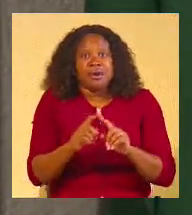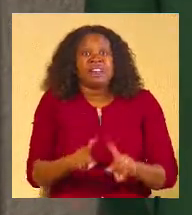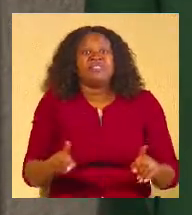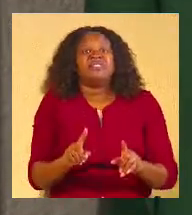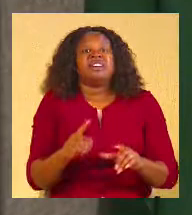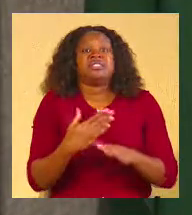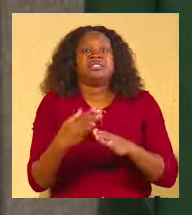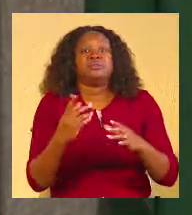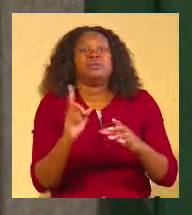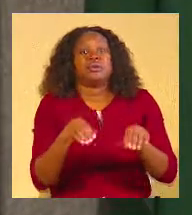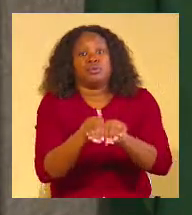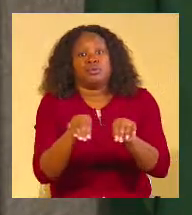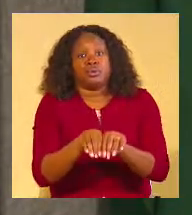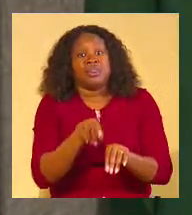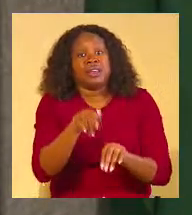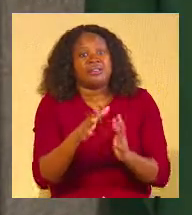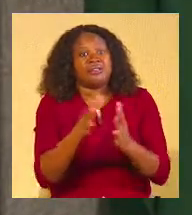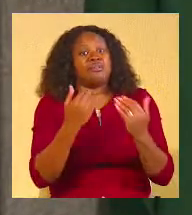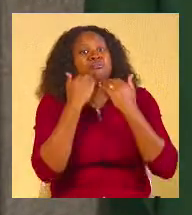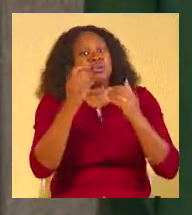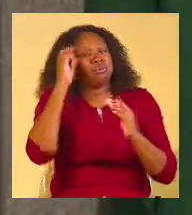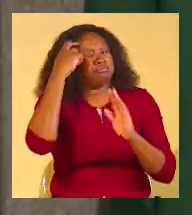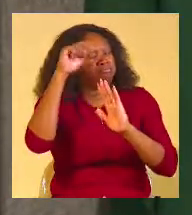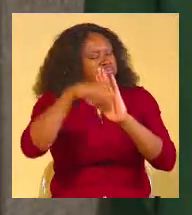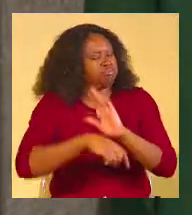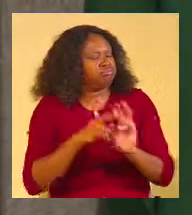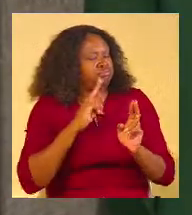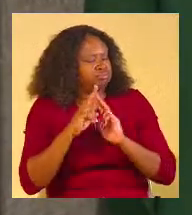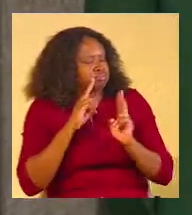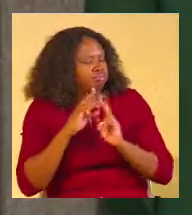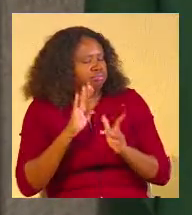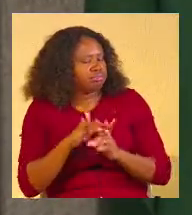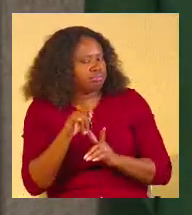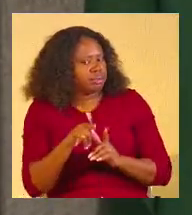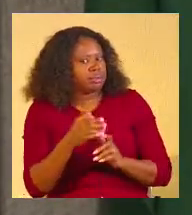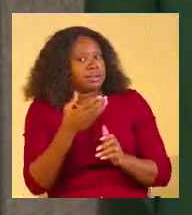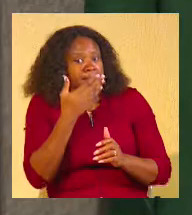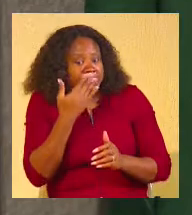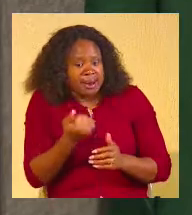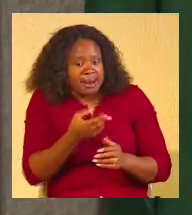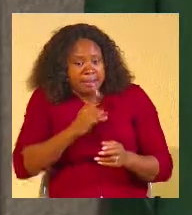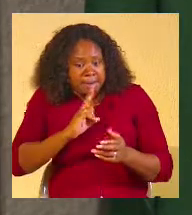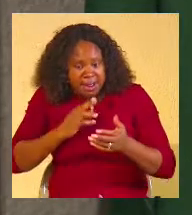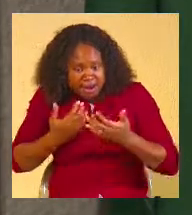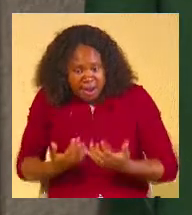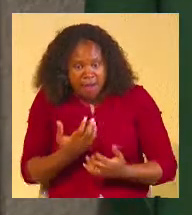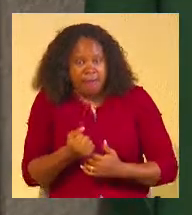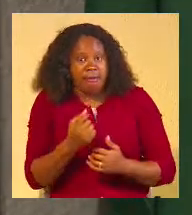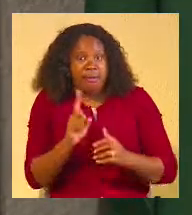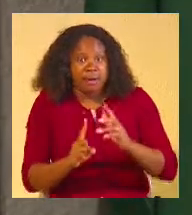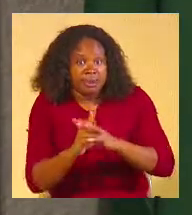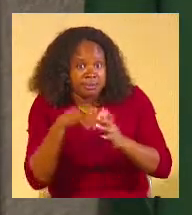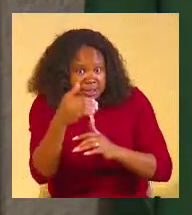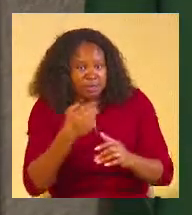of discussion and thinking that we should go into right now, so that we come out with this with some answer. And the other one is that we need